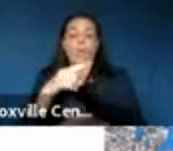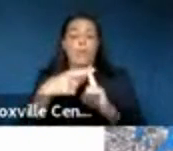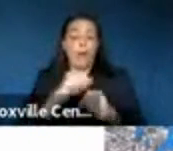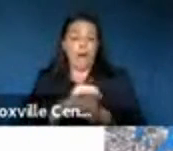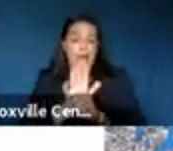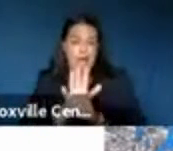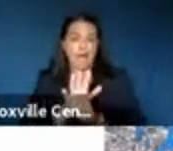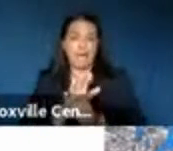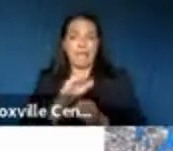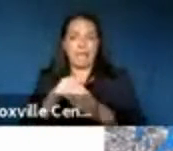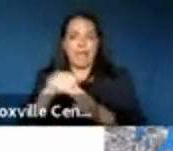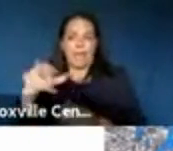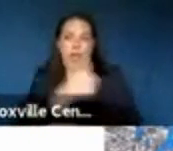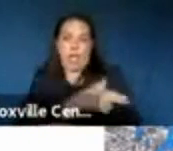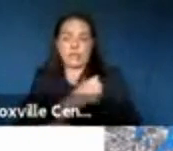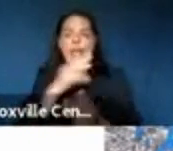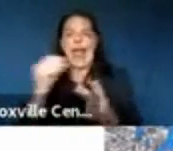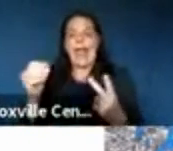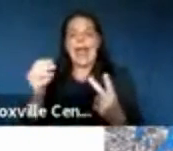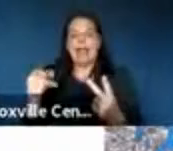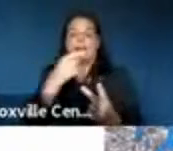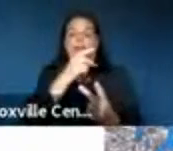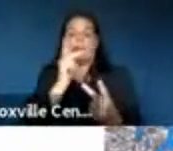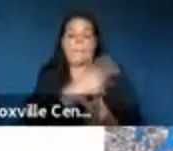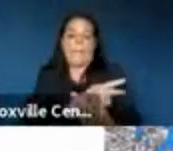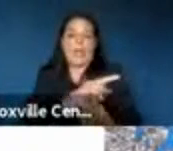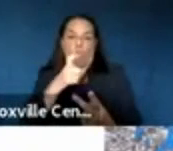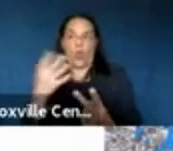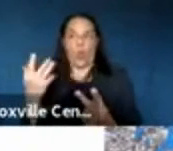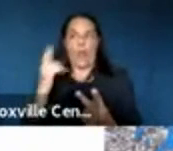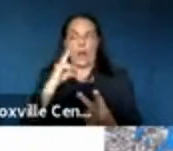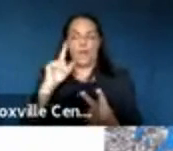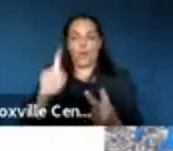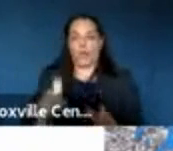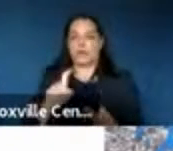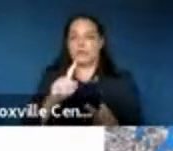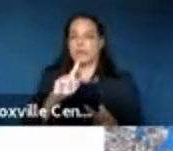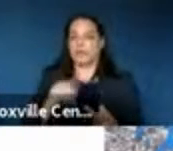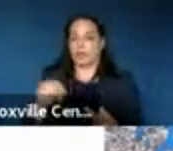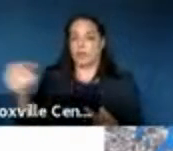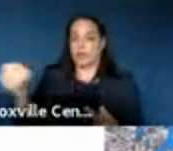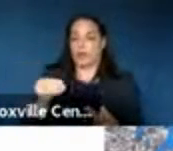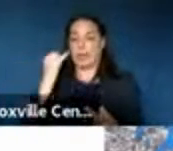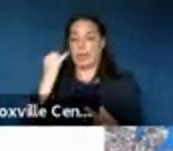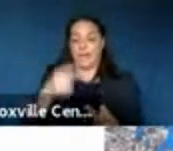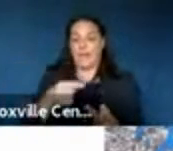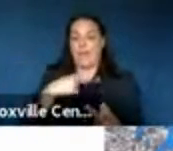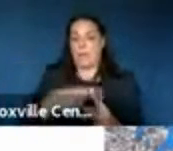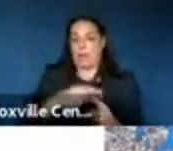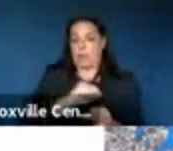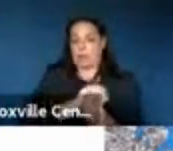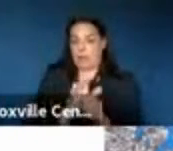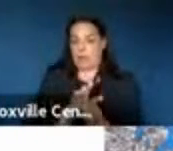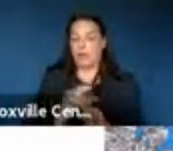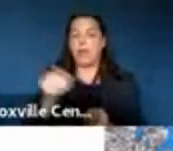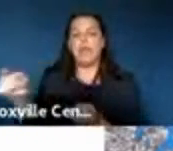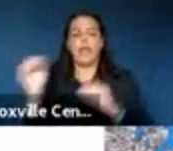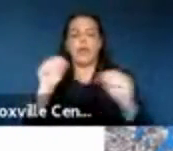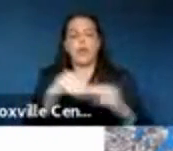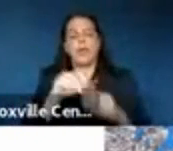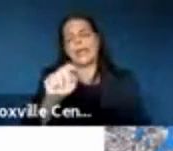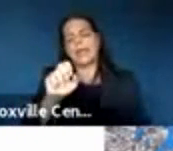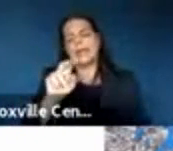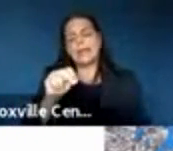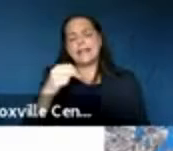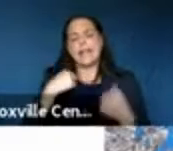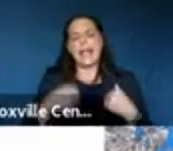with pending test results in the hospital. These data are gathered from the information hospitals put into the Tennessee Healthcare Resource Tracking System,